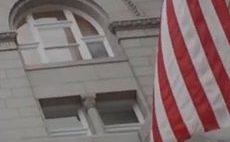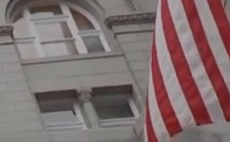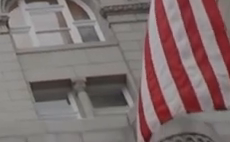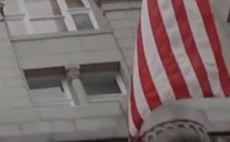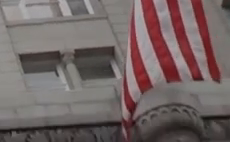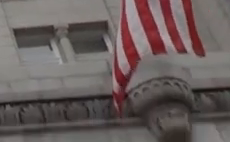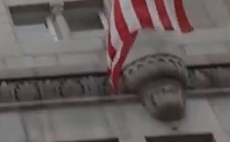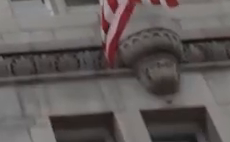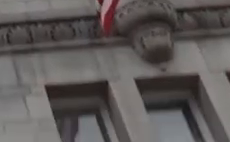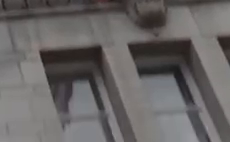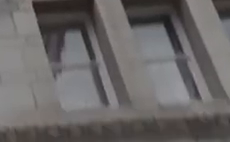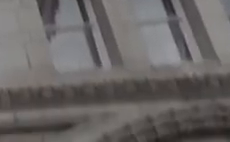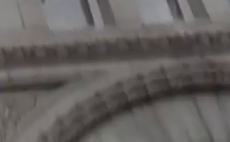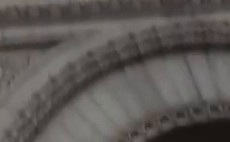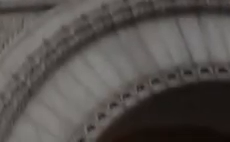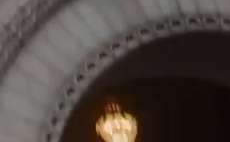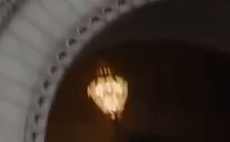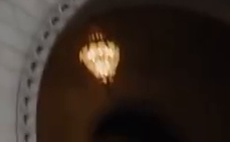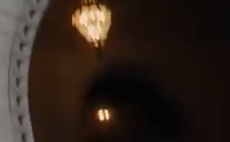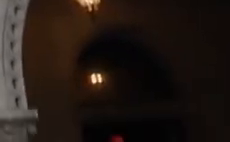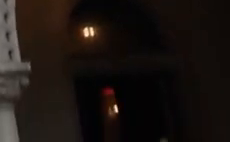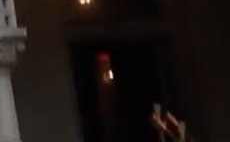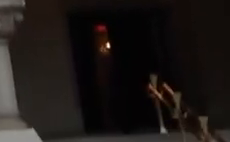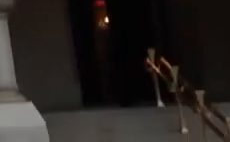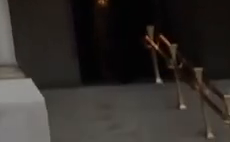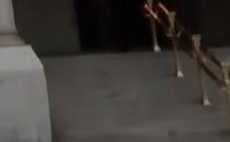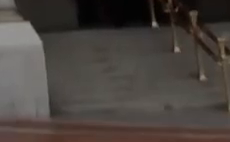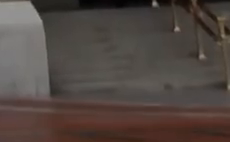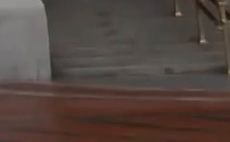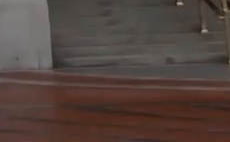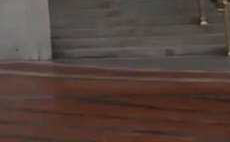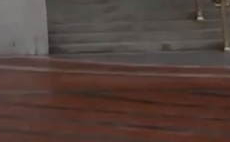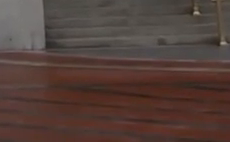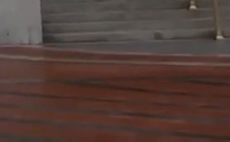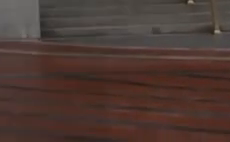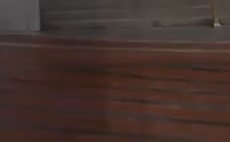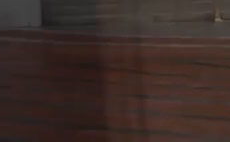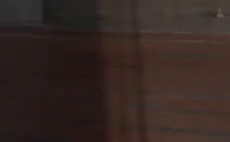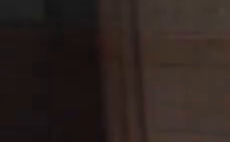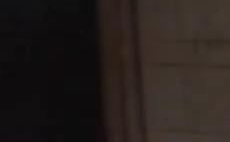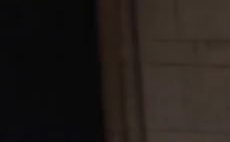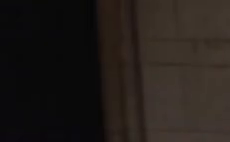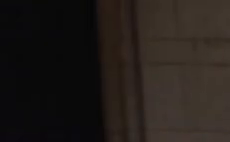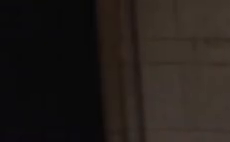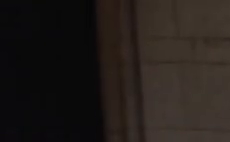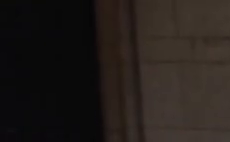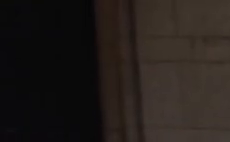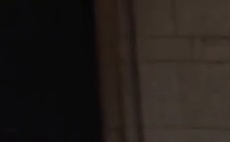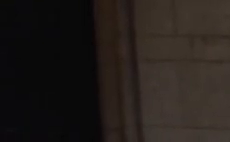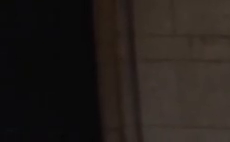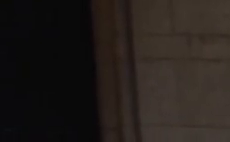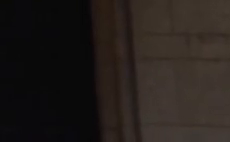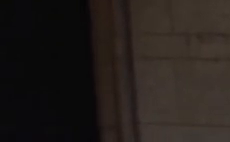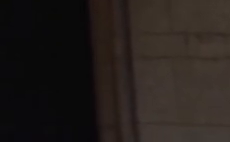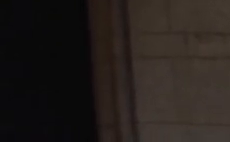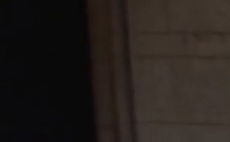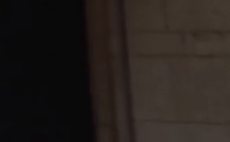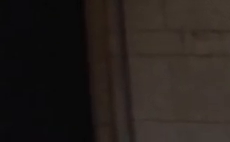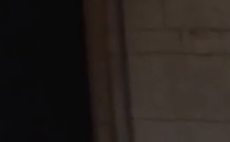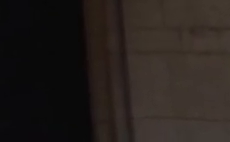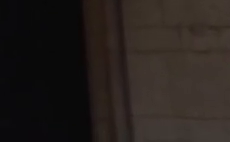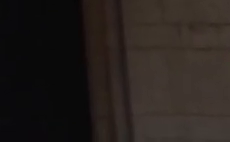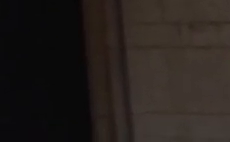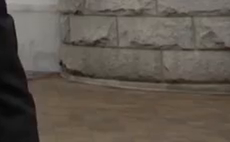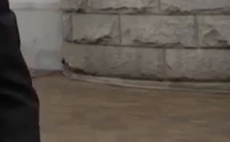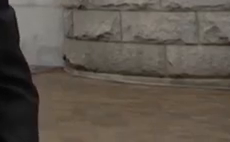In Washington, D.C., you can go to the old post office and pay the President of the United States $24 for a